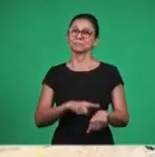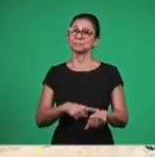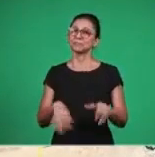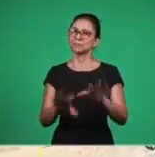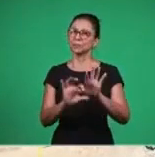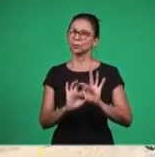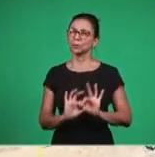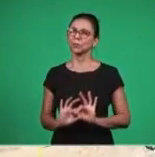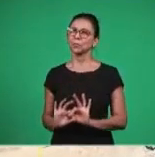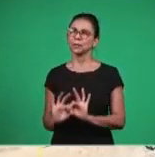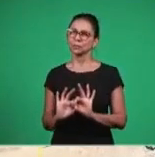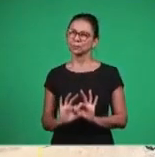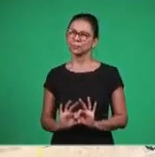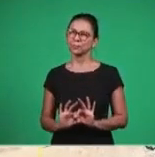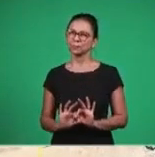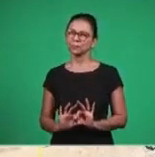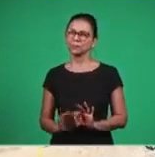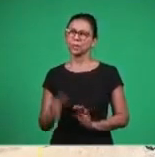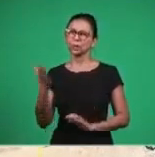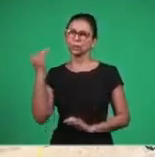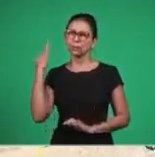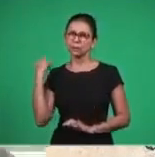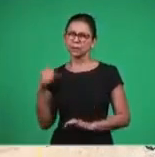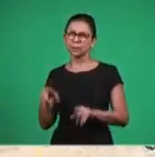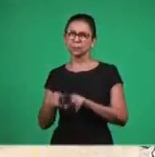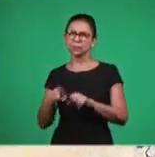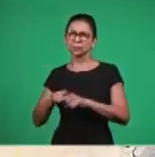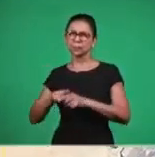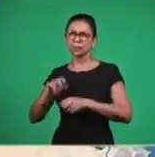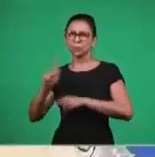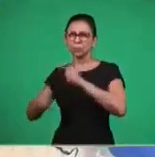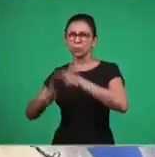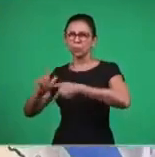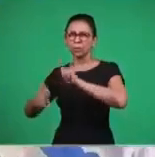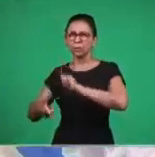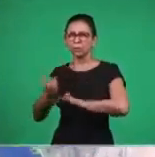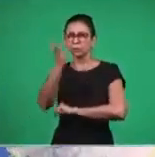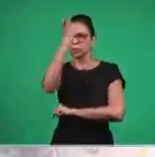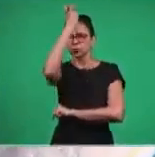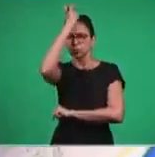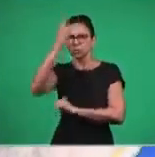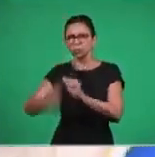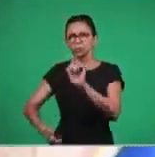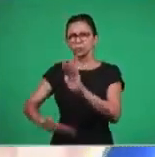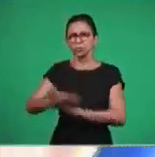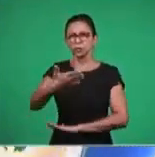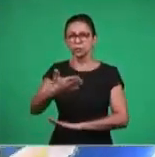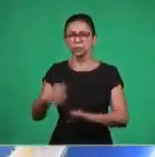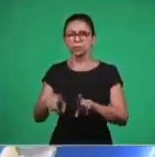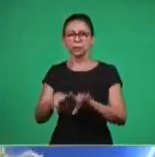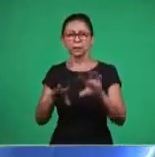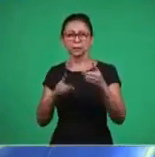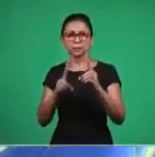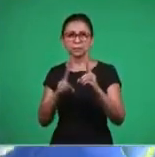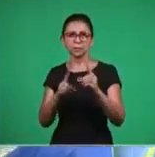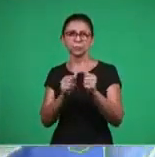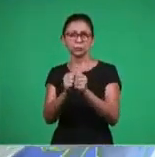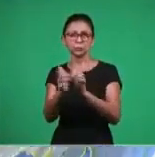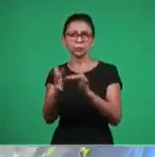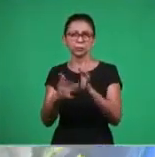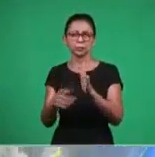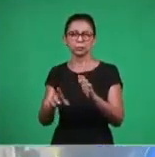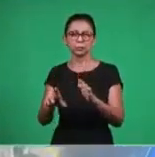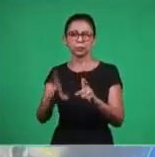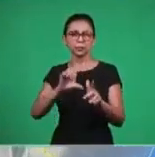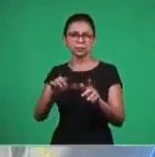planet, live a moment of unity and fellowship as they live. The Hebrews live in the departure from Egypt and in the disciples with the